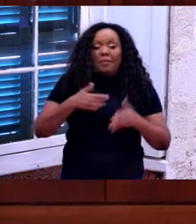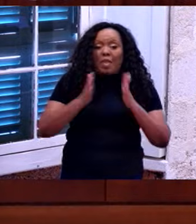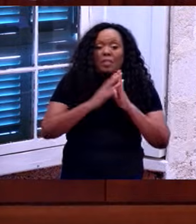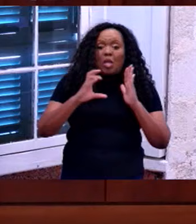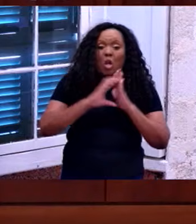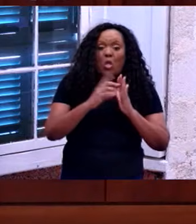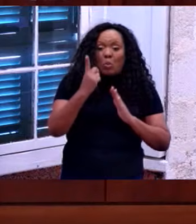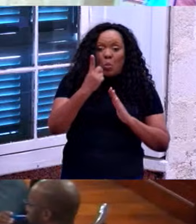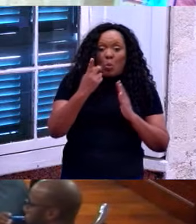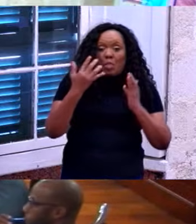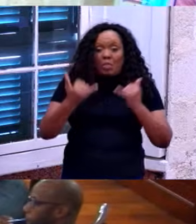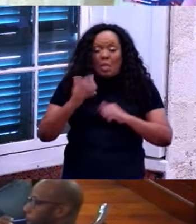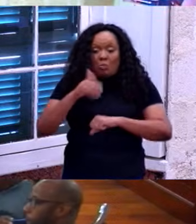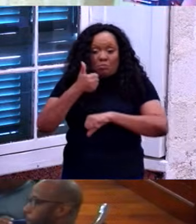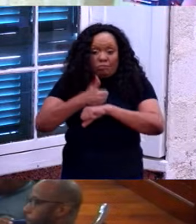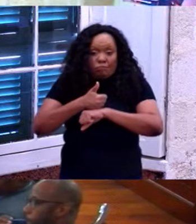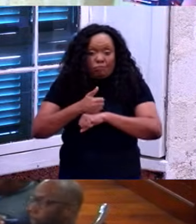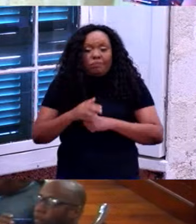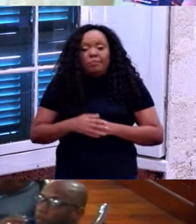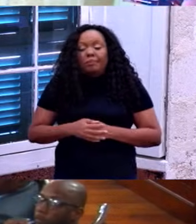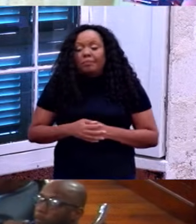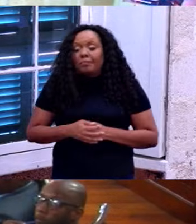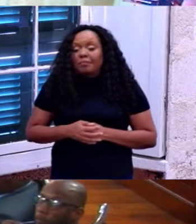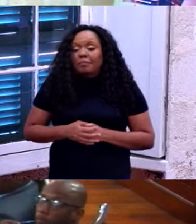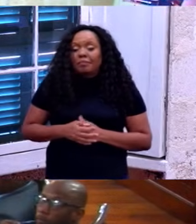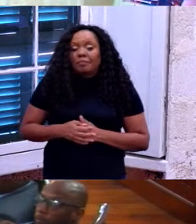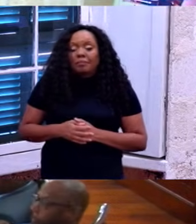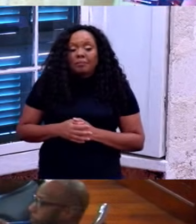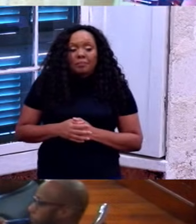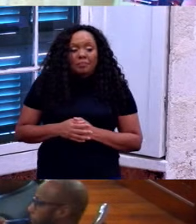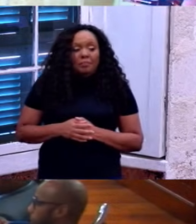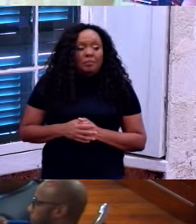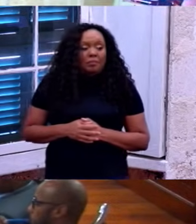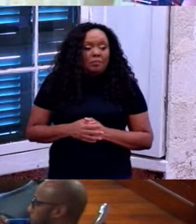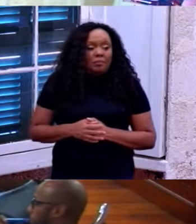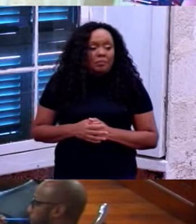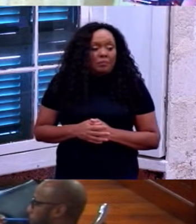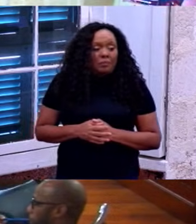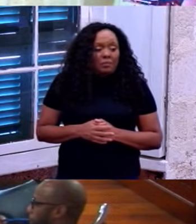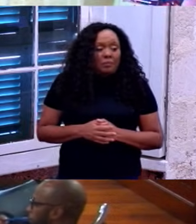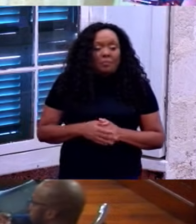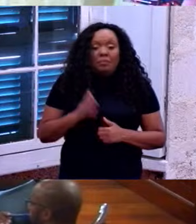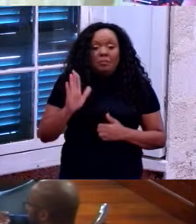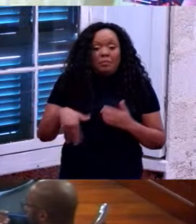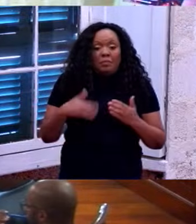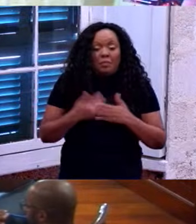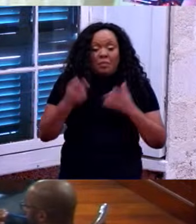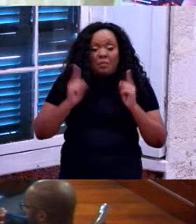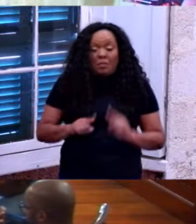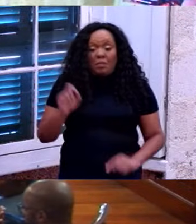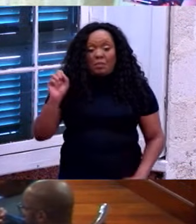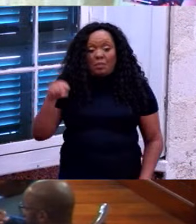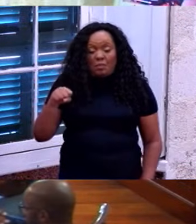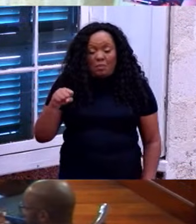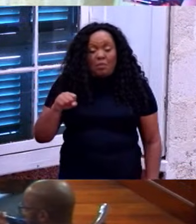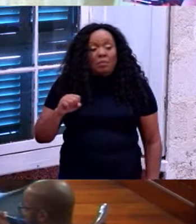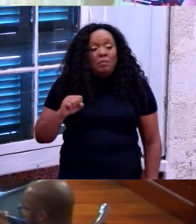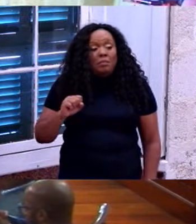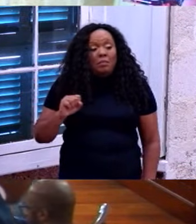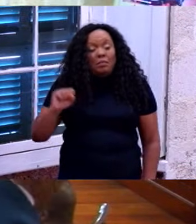part. Question is that clause 1 stand part. Will all honorable senators in favor please say